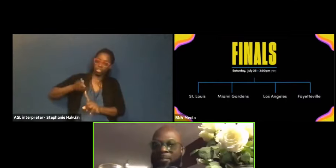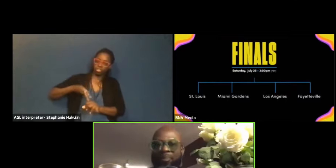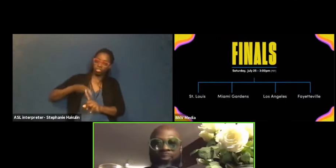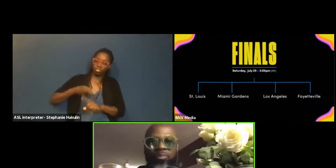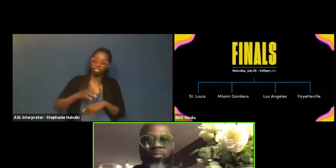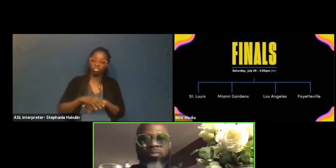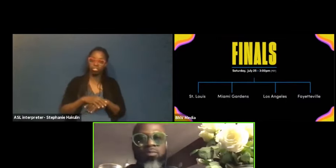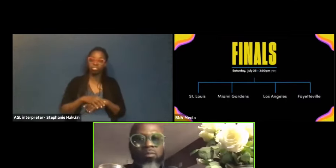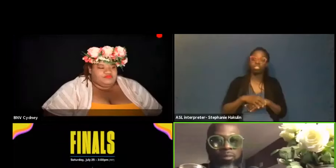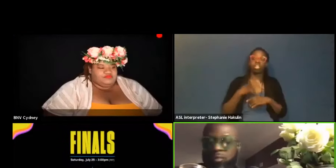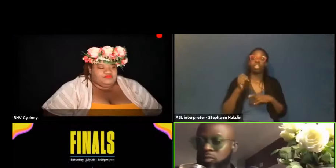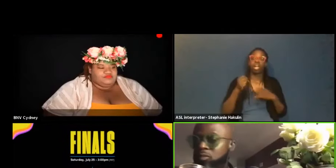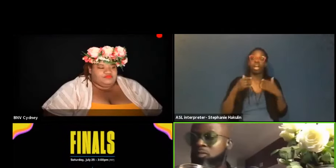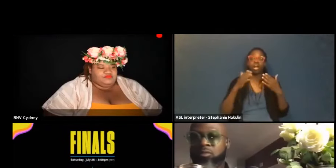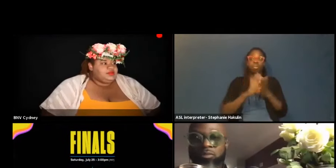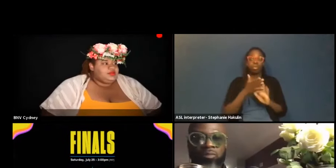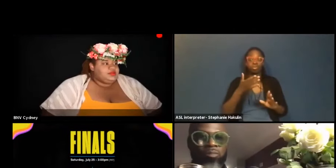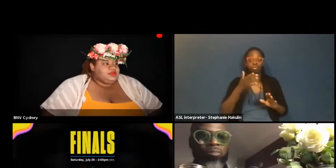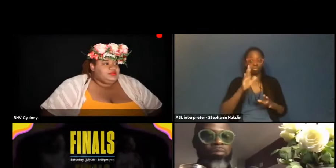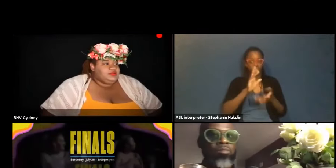here?